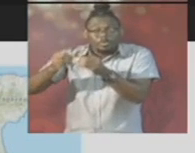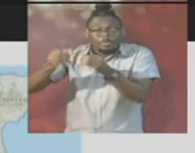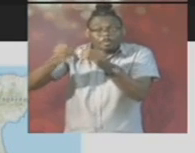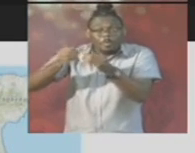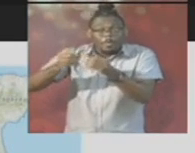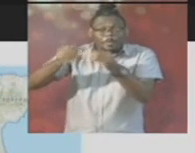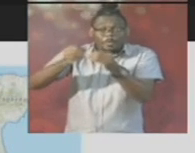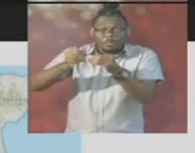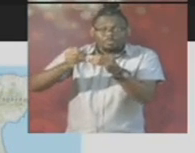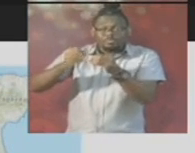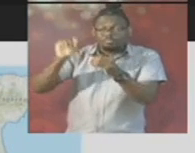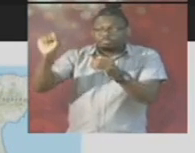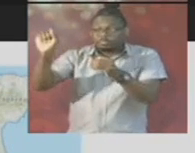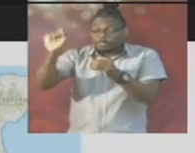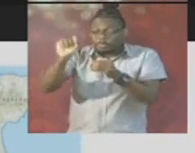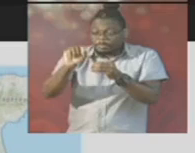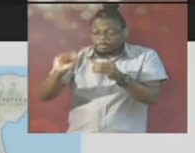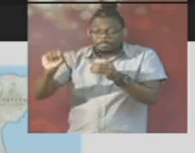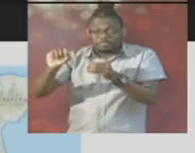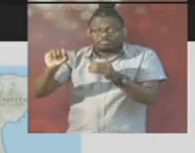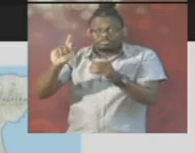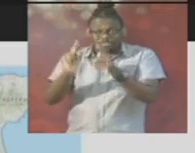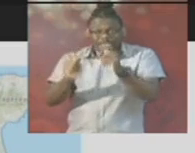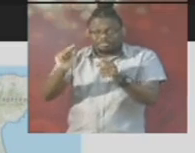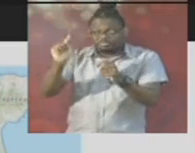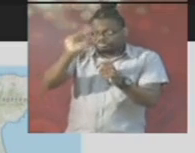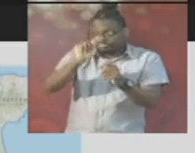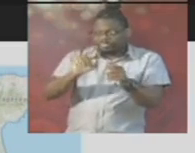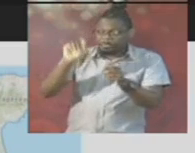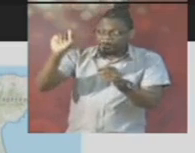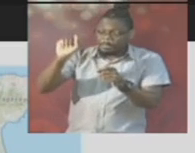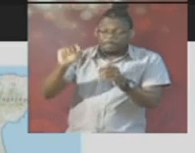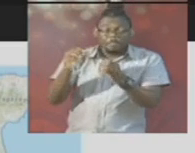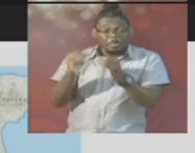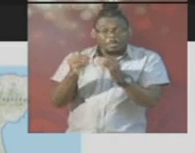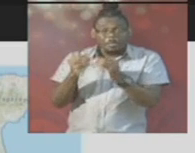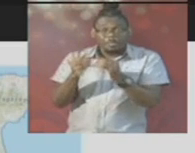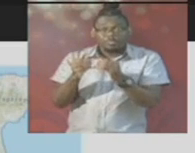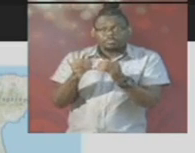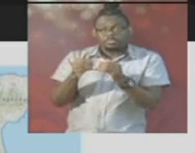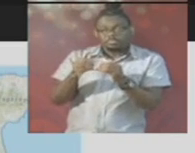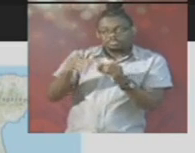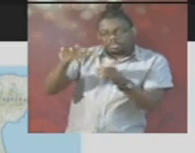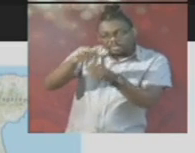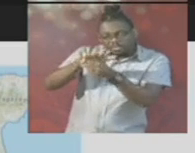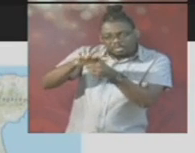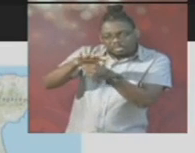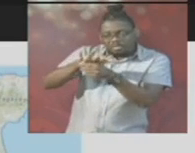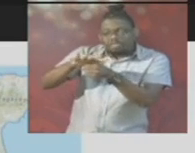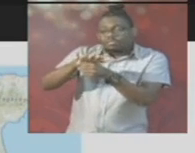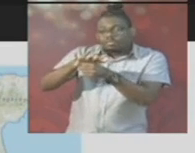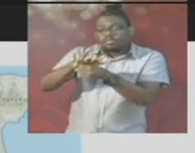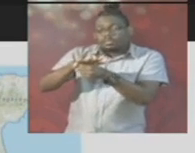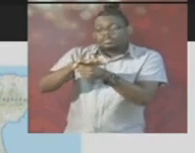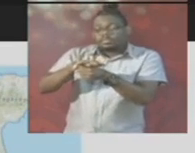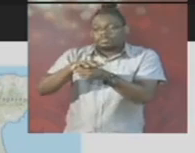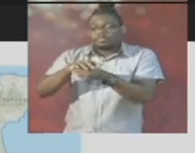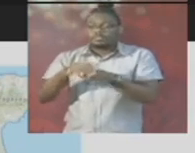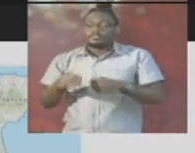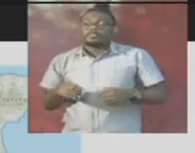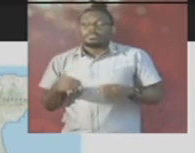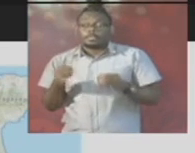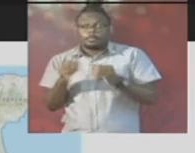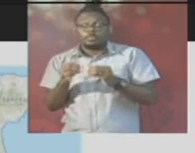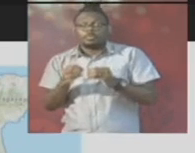dots in that Nerva Mayaro and St. Andrew, St. David area. So we are seeing that widespread